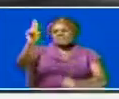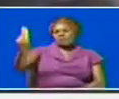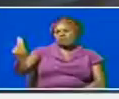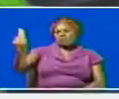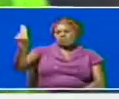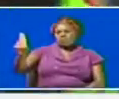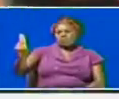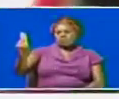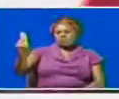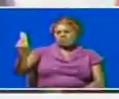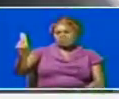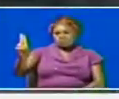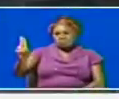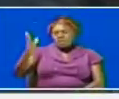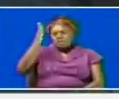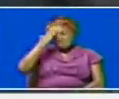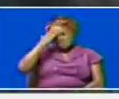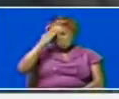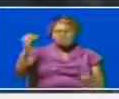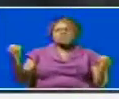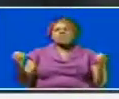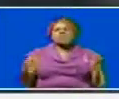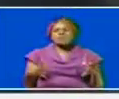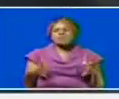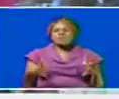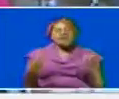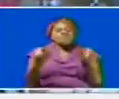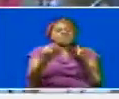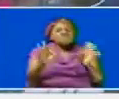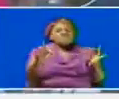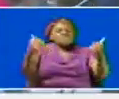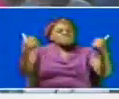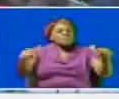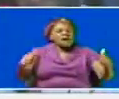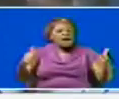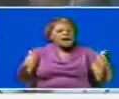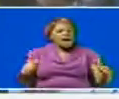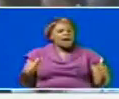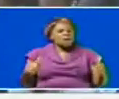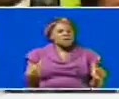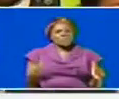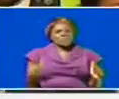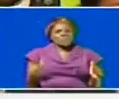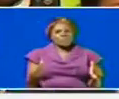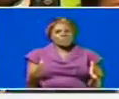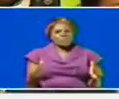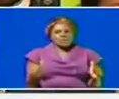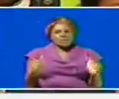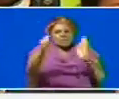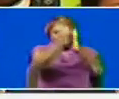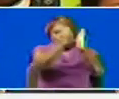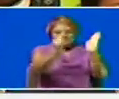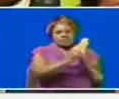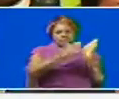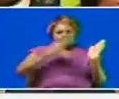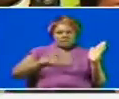Kenyatta seemingly knew too well that it was not yet Uhuru in his race back to State House. As to my agenda going